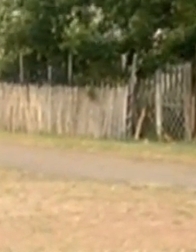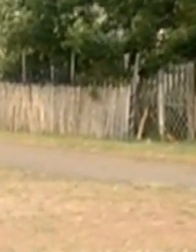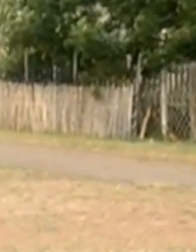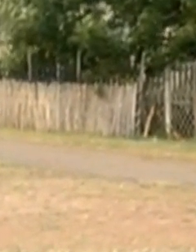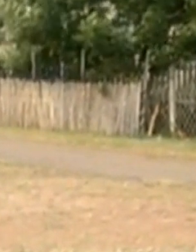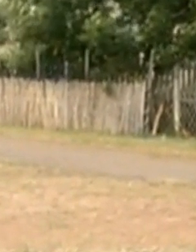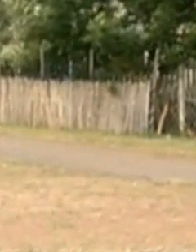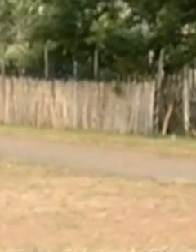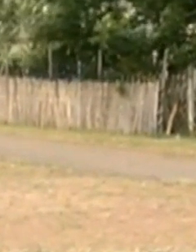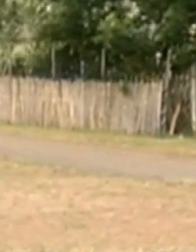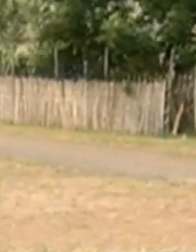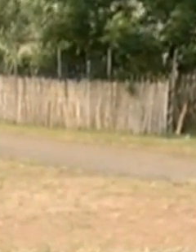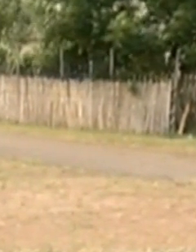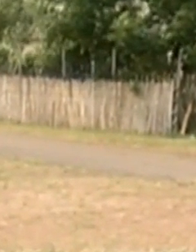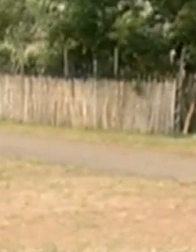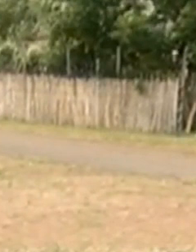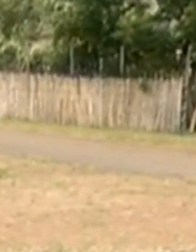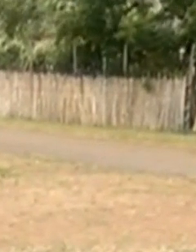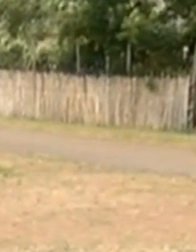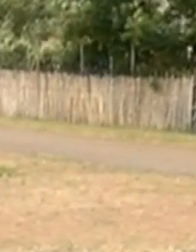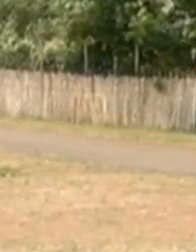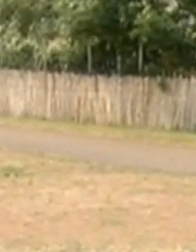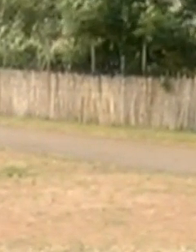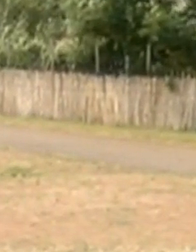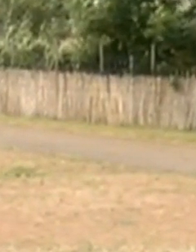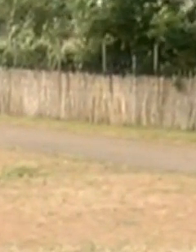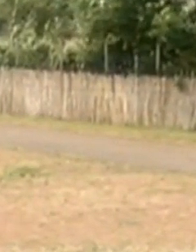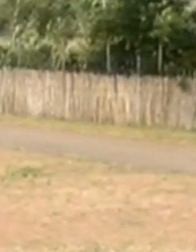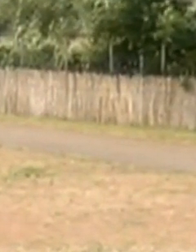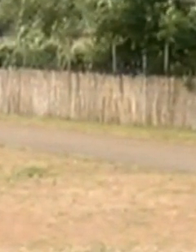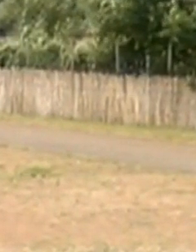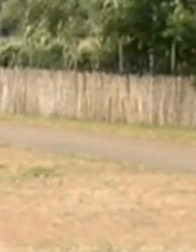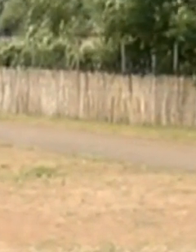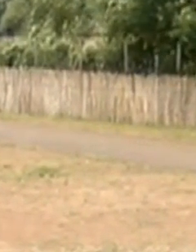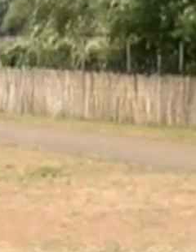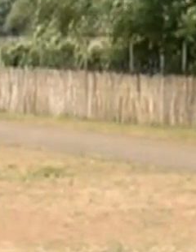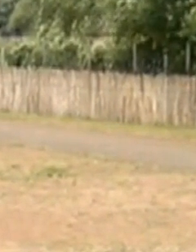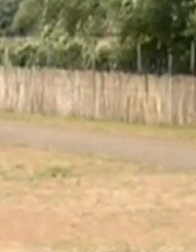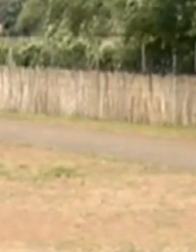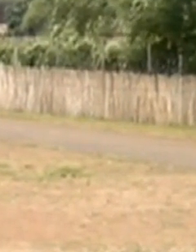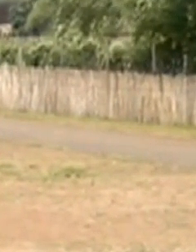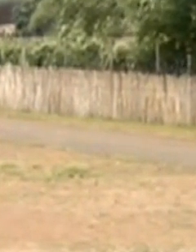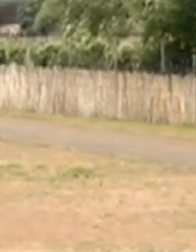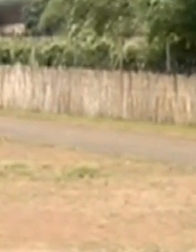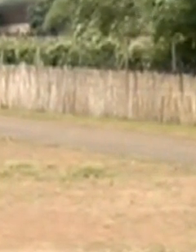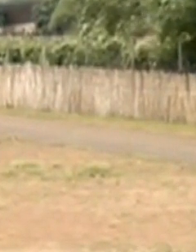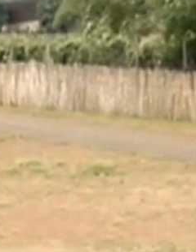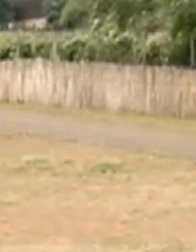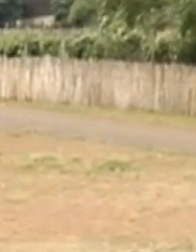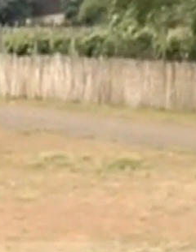welcoming guest and other activities as well. It's where basically the king was actually spending most of his